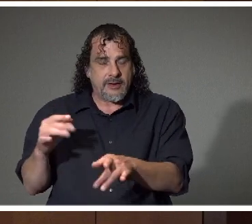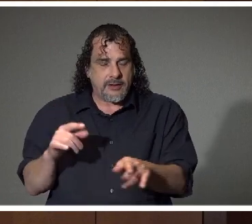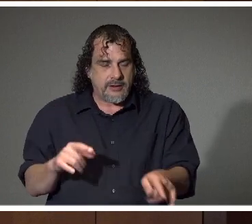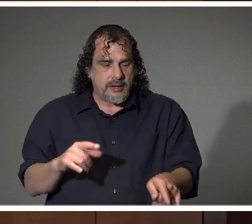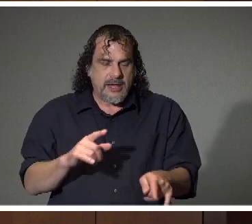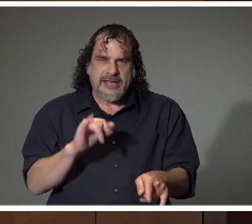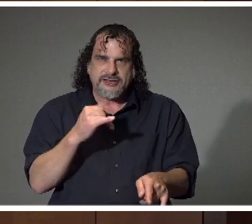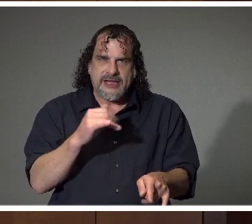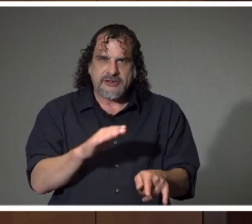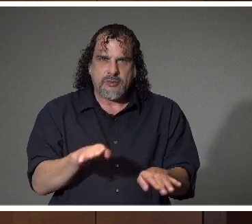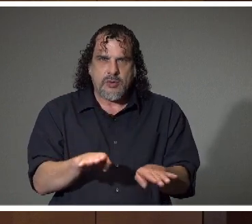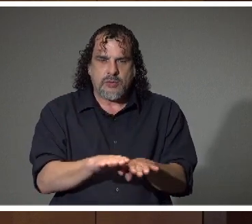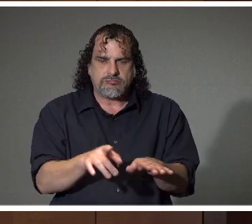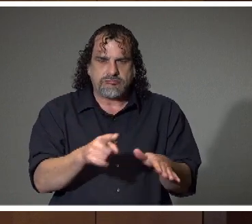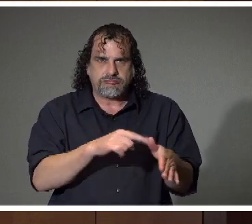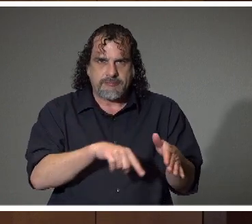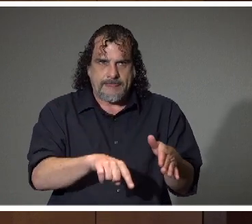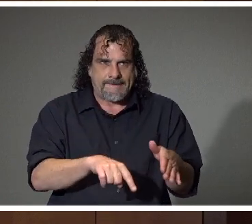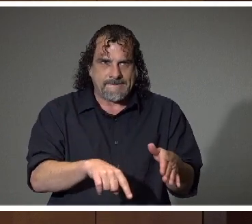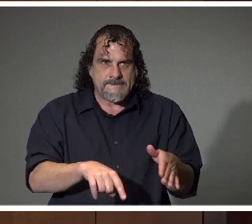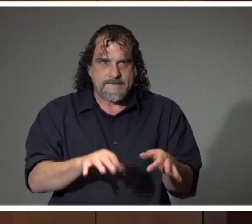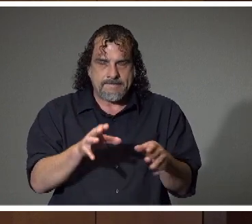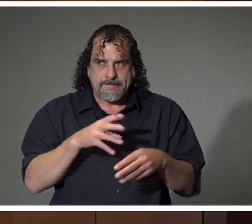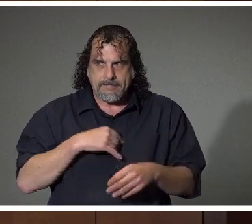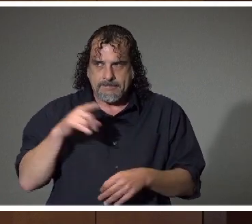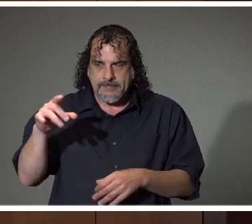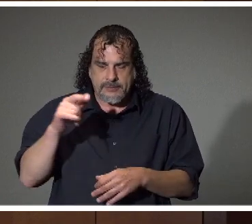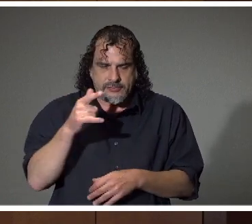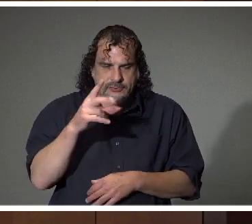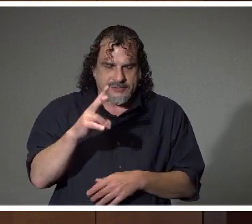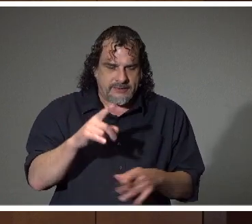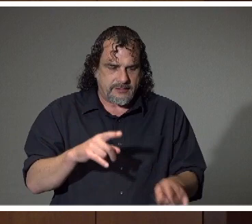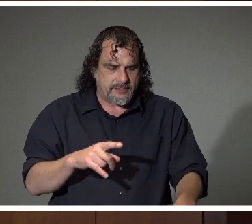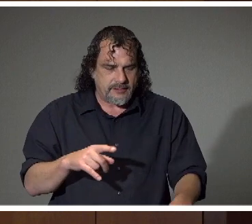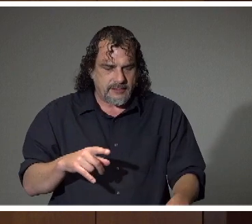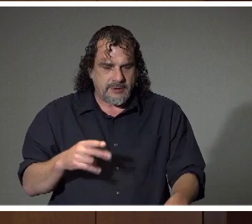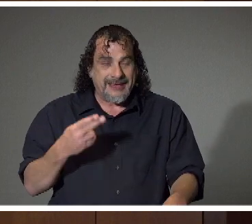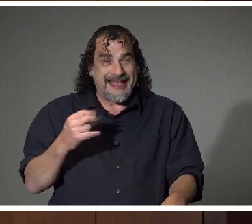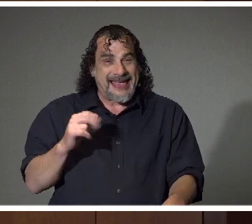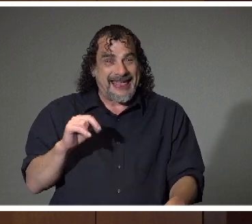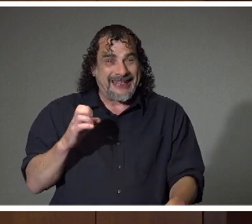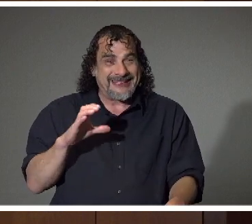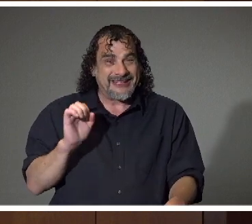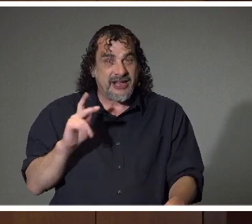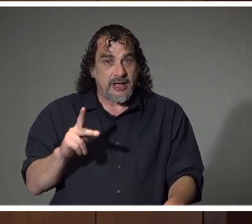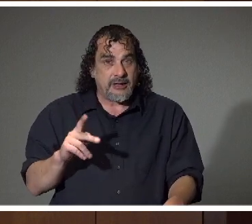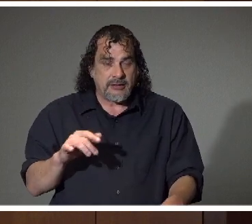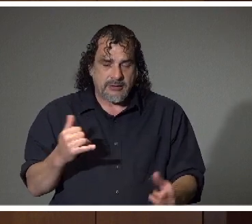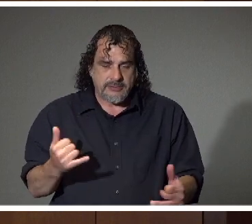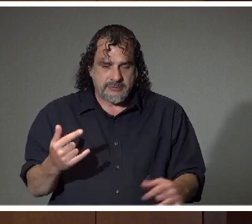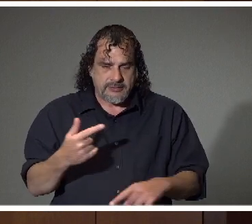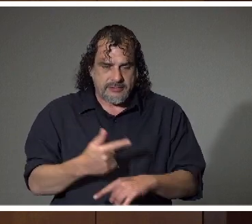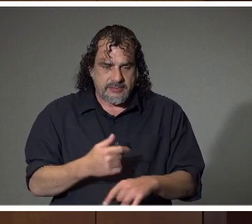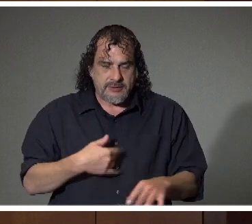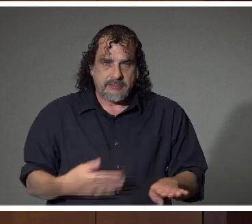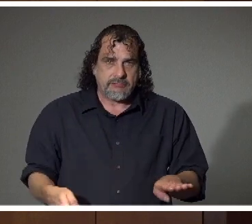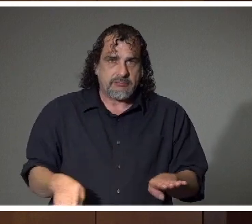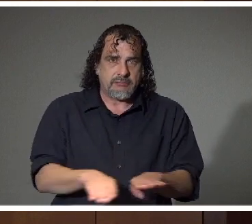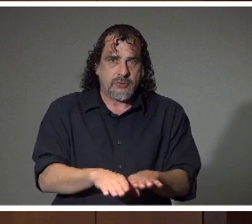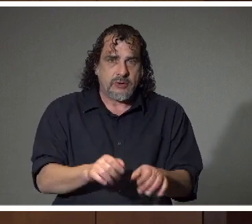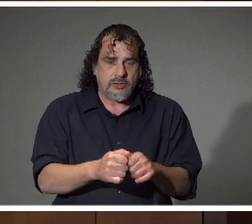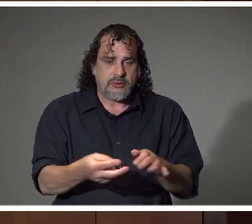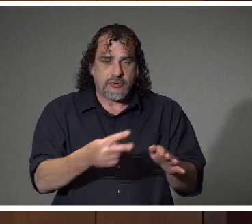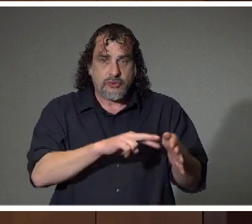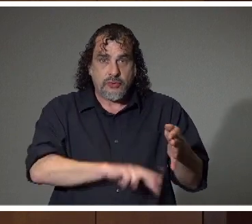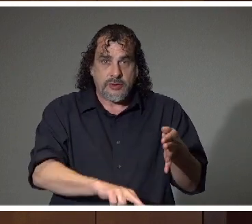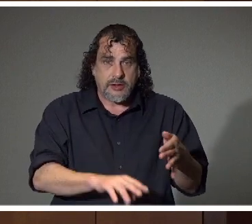another week in step with your extension to the 27th. Hancock County today decided to stay closed an additional 2